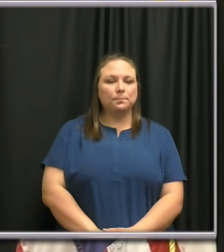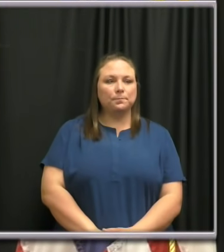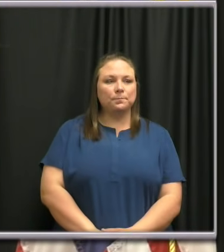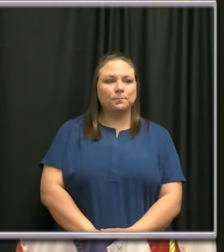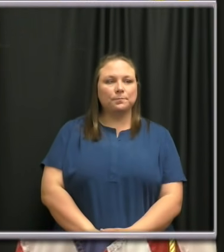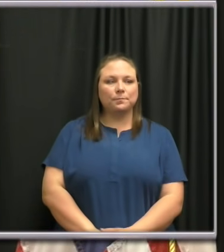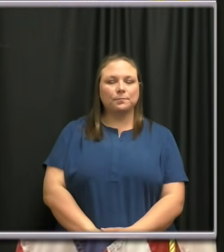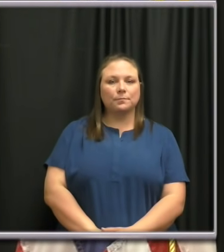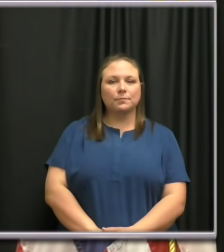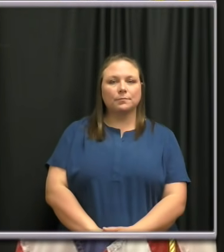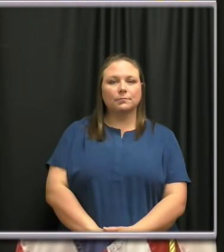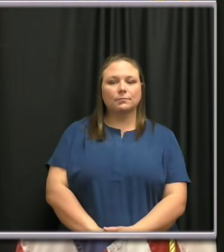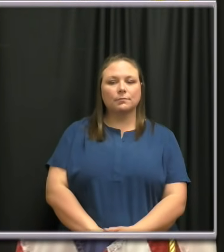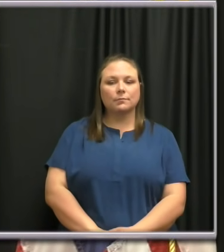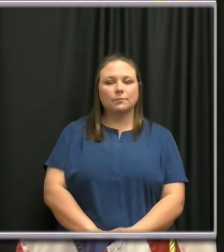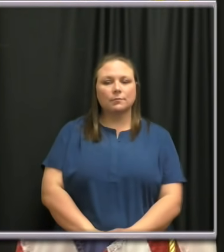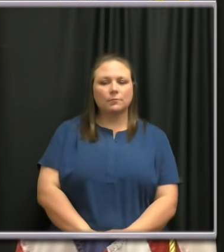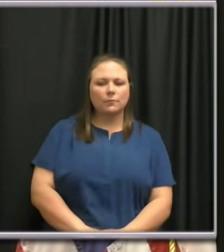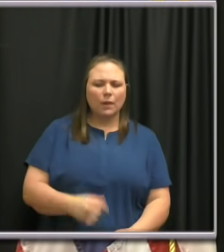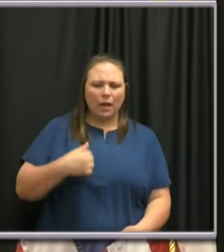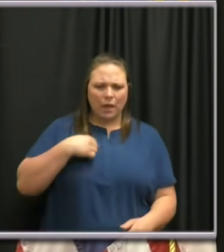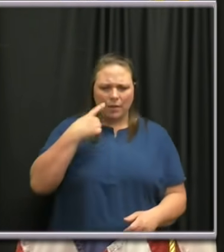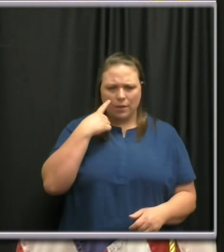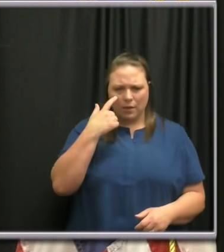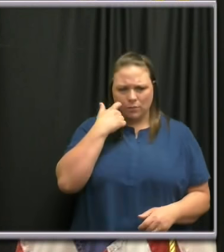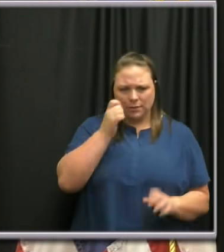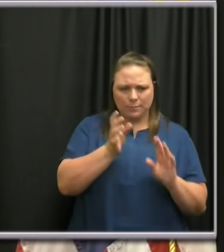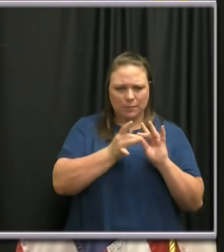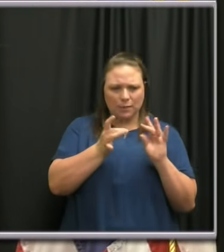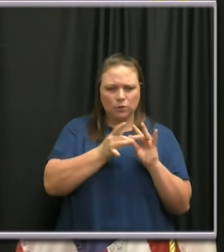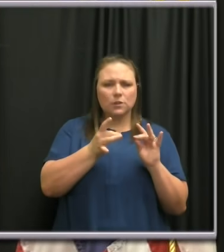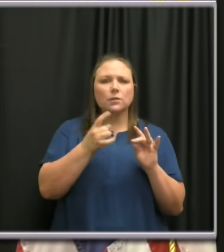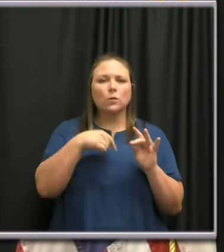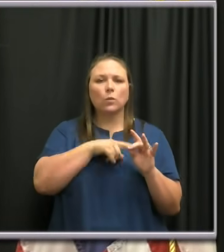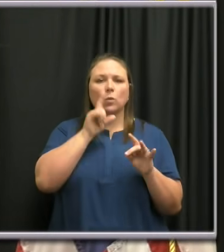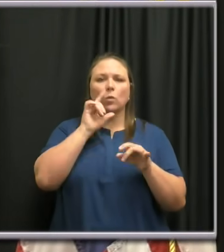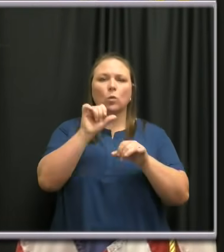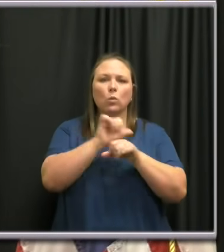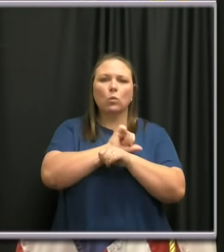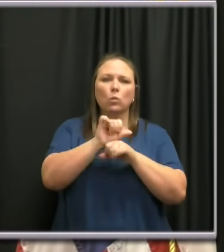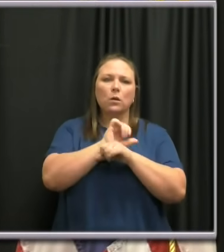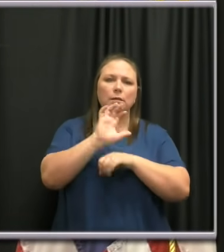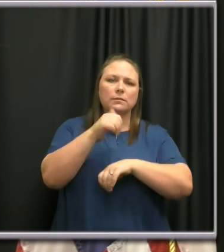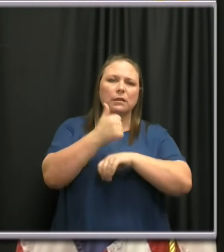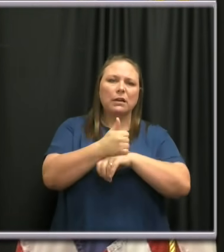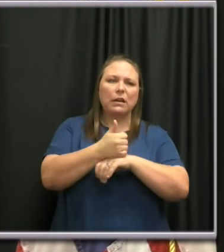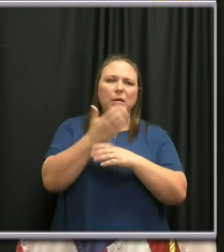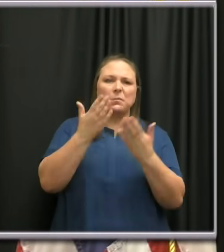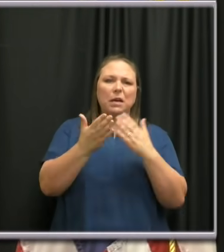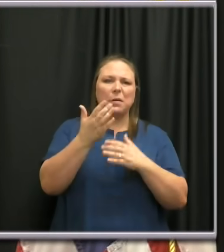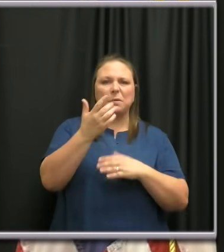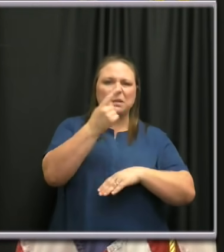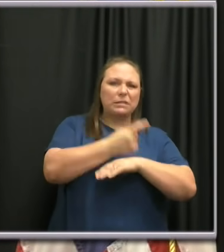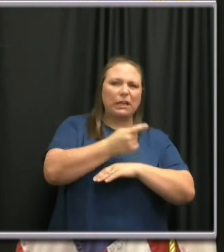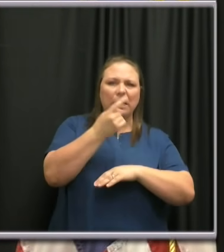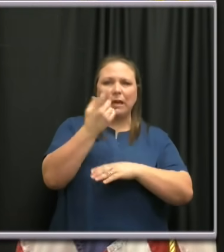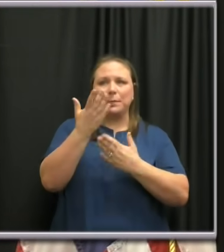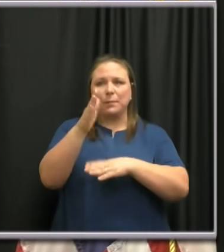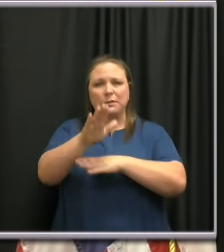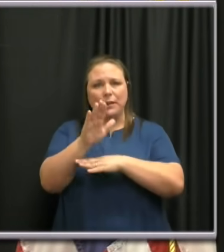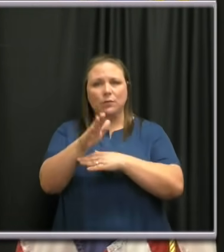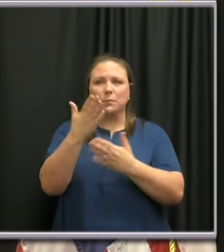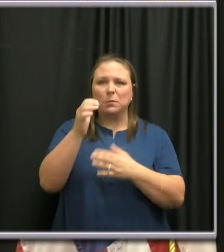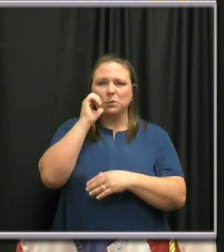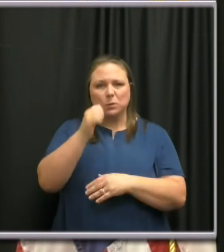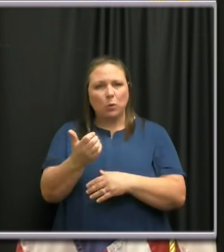Hey, as I mentioned, I think last question is, we'll work to have the dashboard out within the next 24 hours, maybe later today, maybe